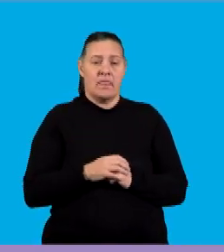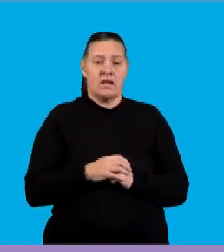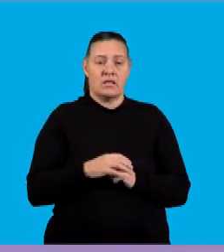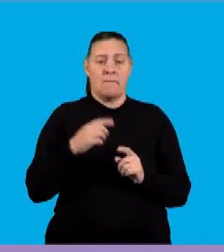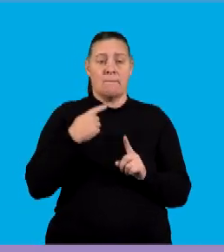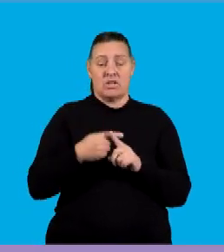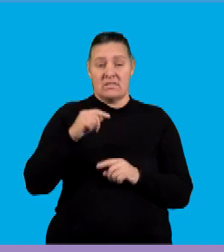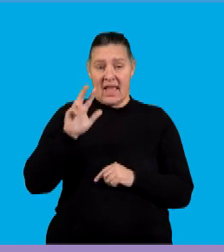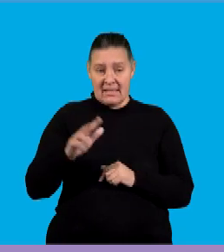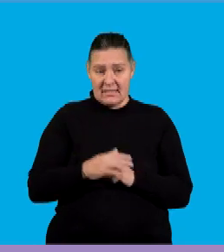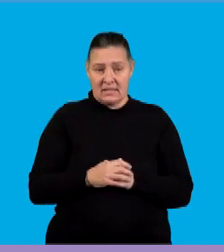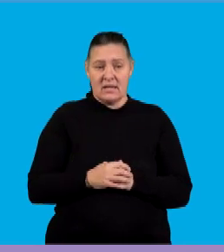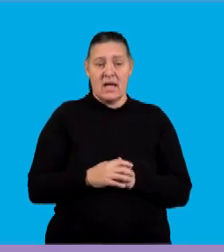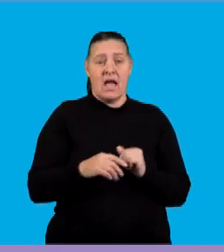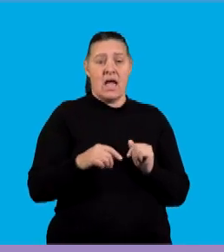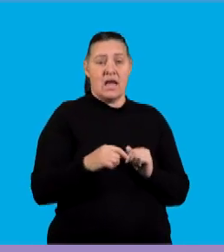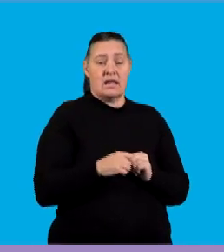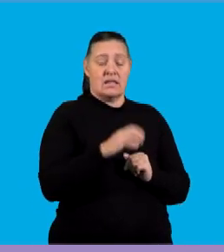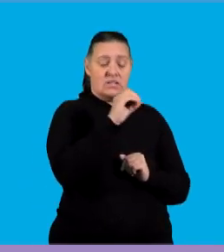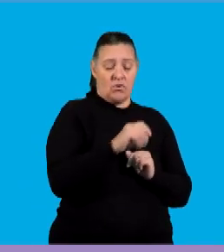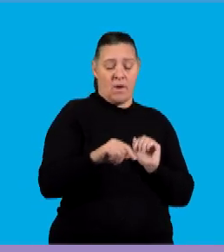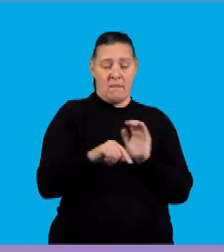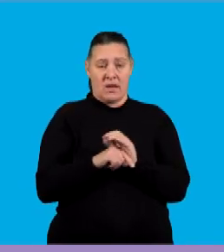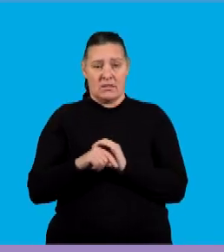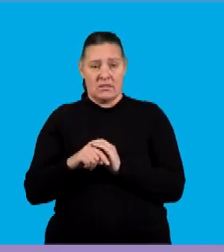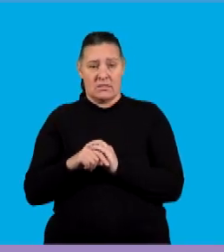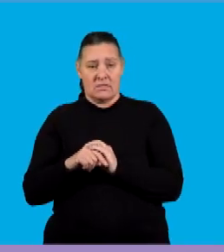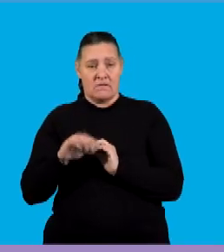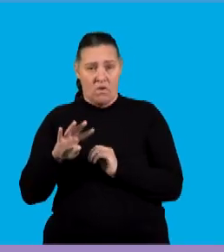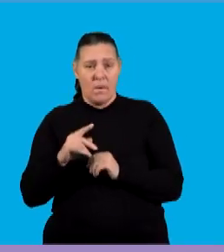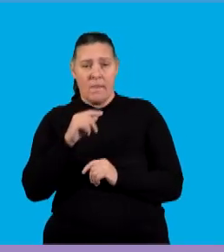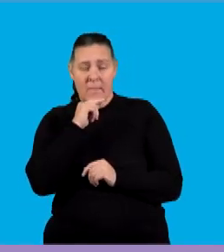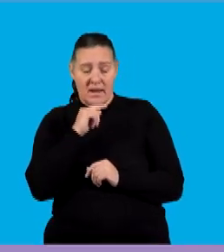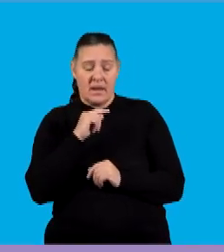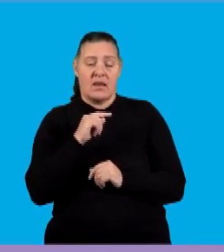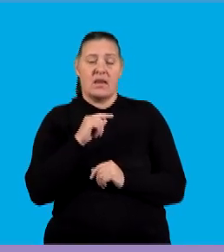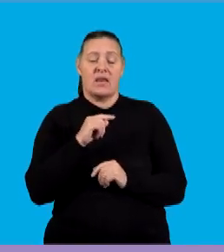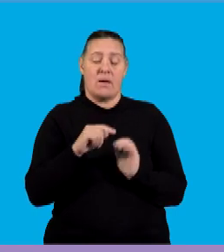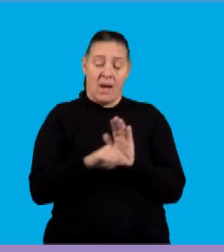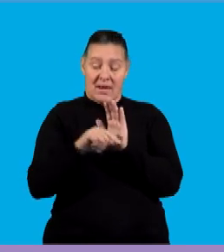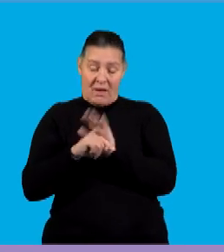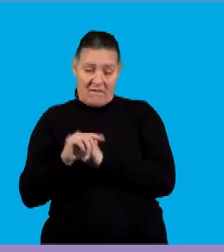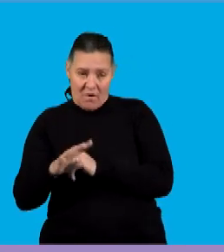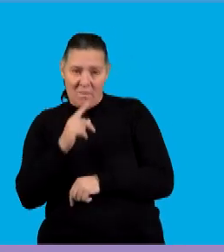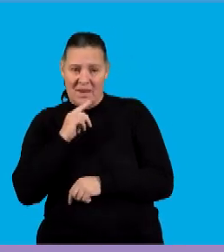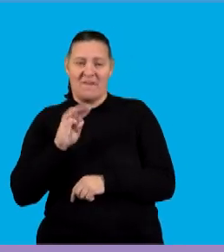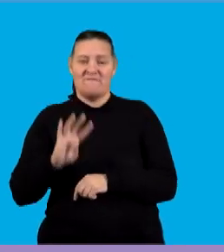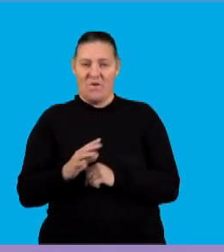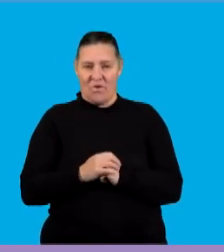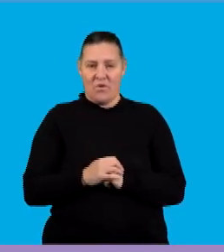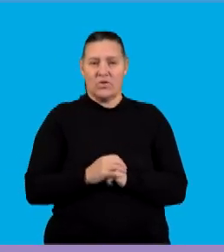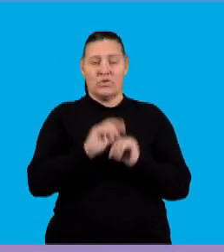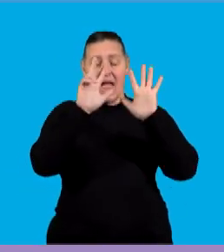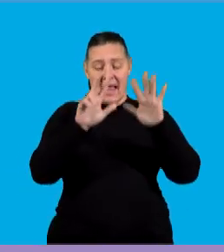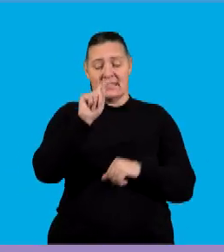is 0 minus a -4? That is going to be a positive 4. And what is 8/4? Or what is 8 divided by